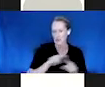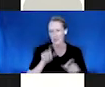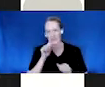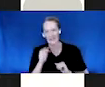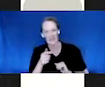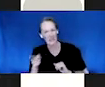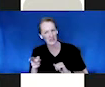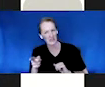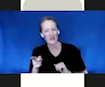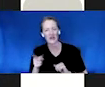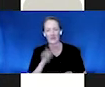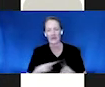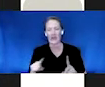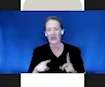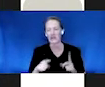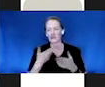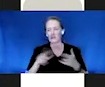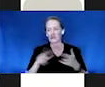them both.